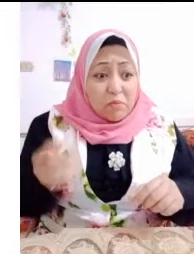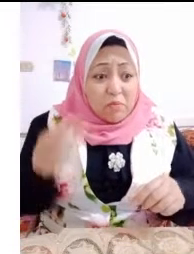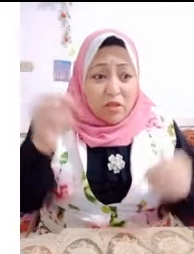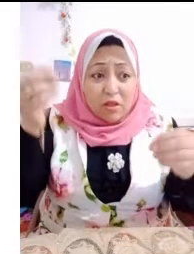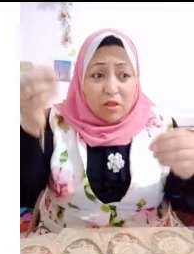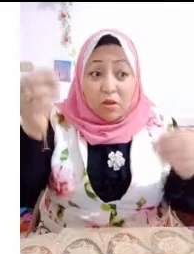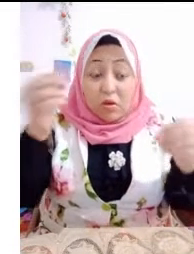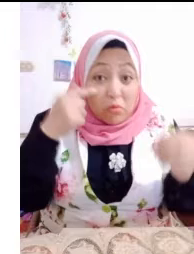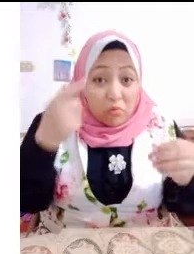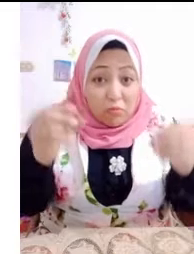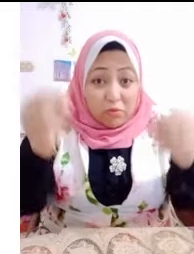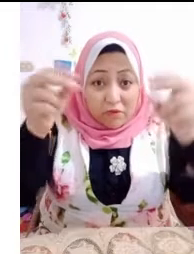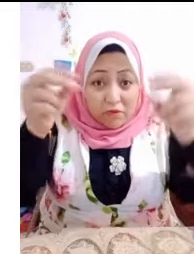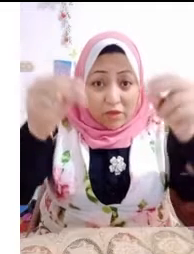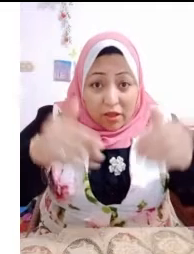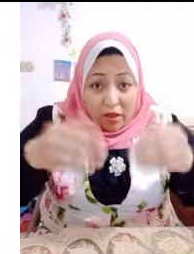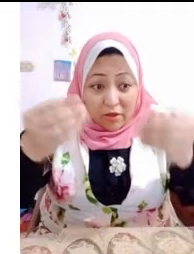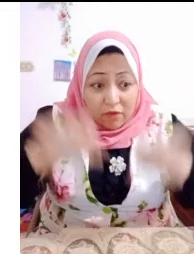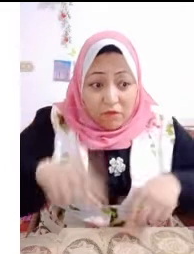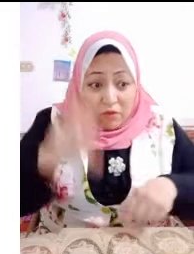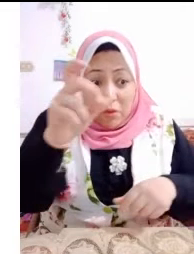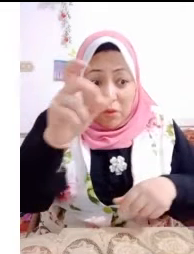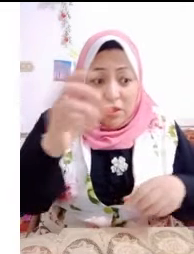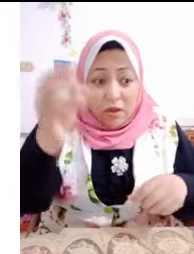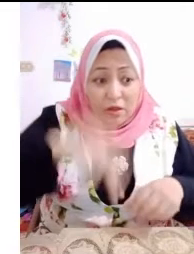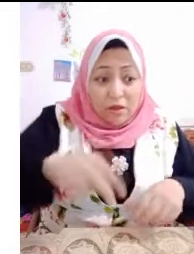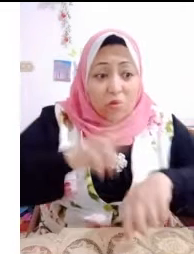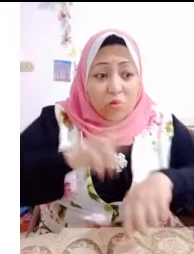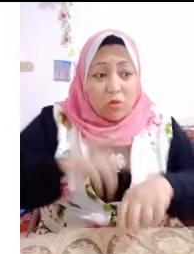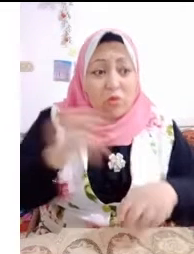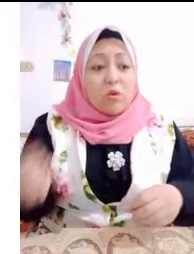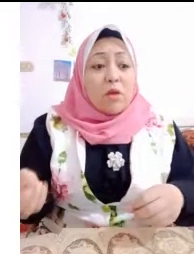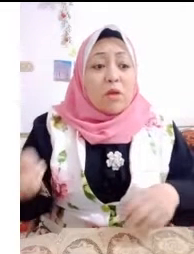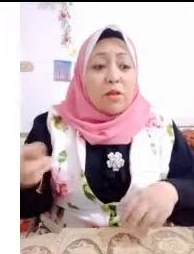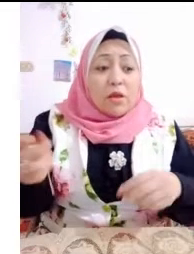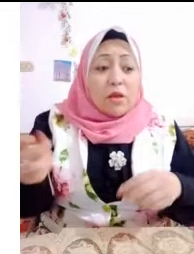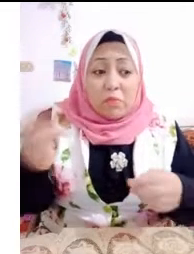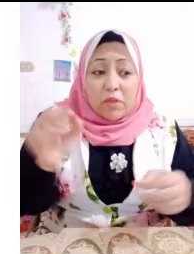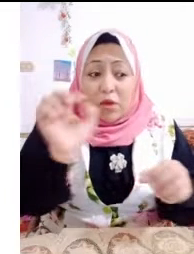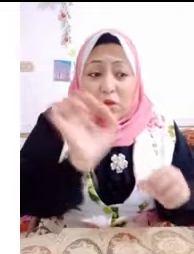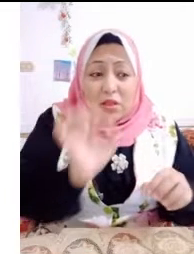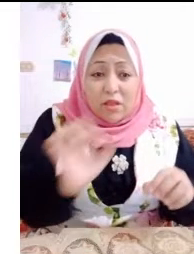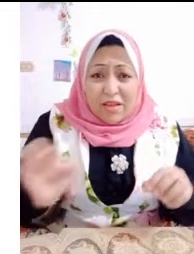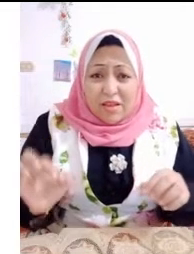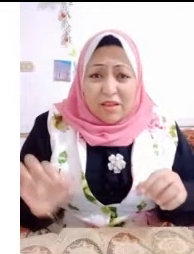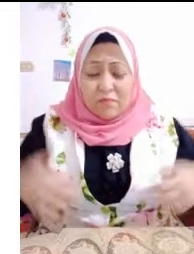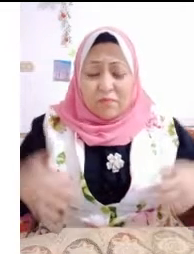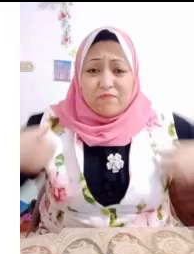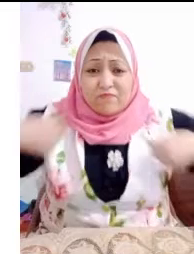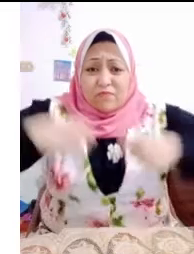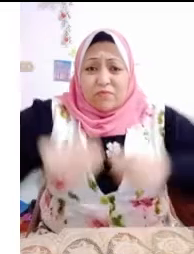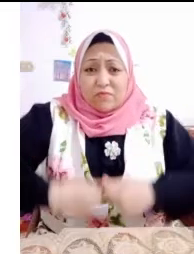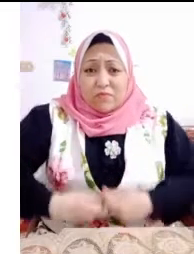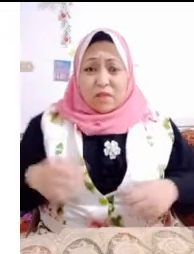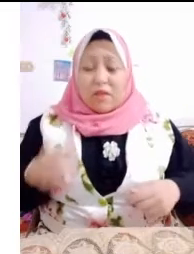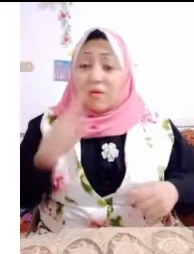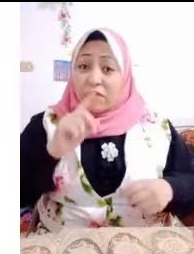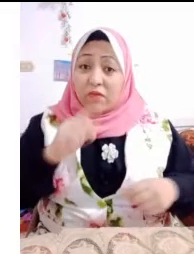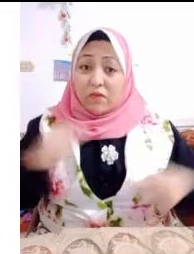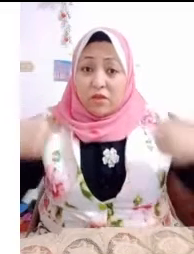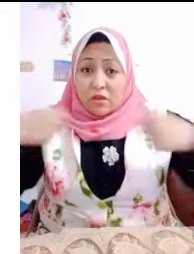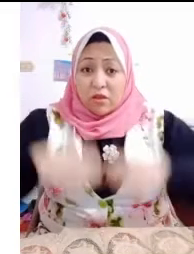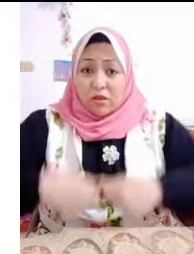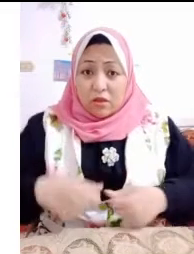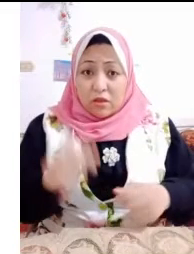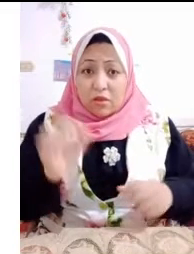break down over time in landfills and in water. Third, microplastics are formed by the wear and tear of plastics. For